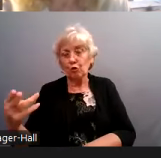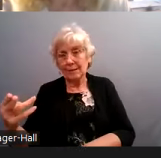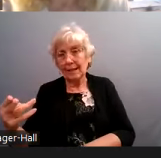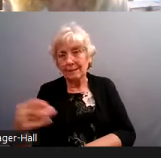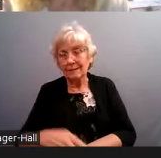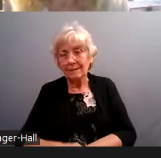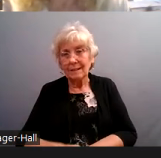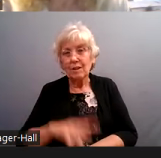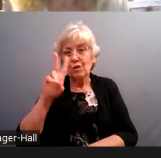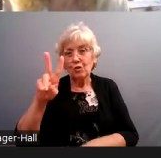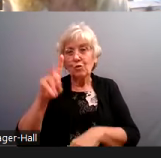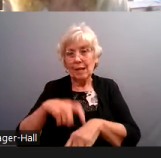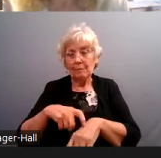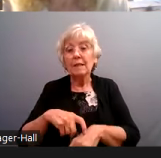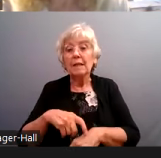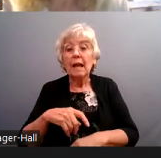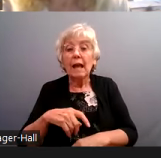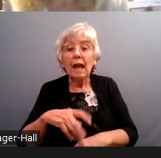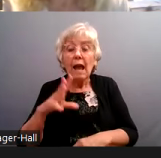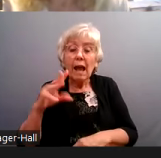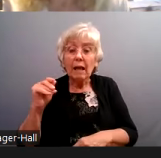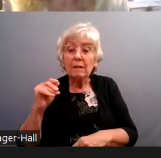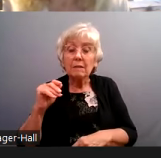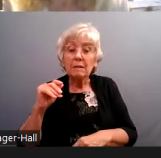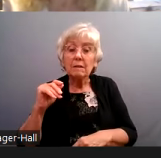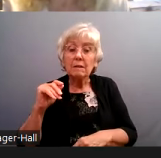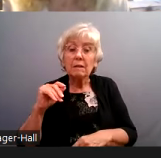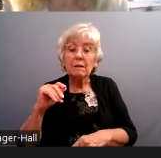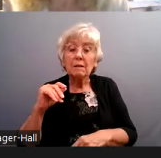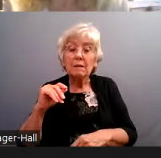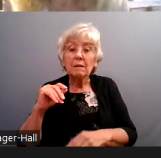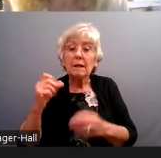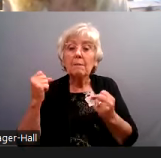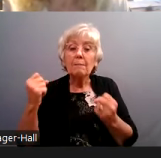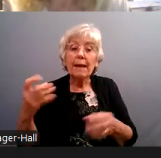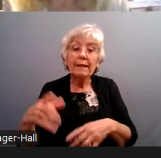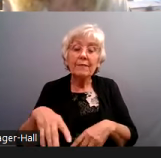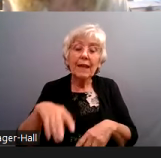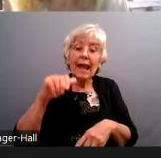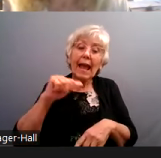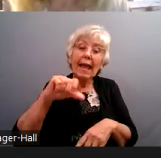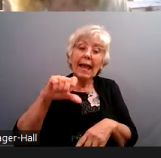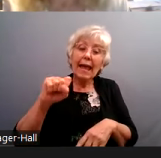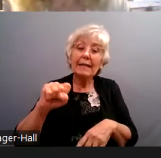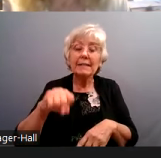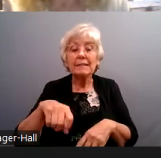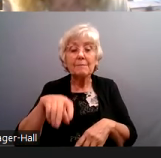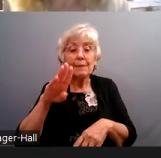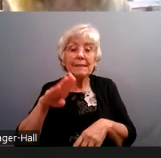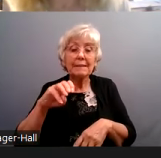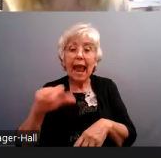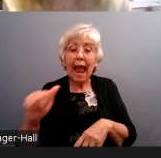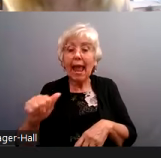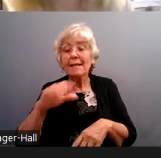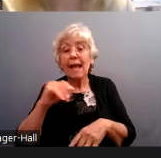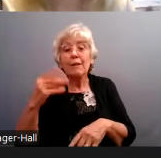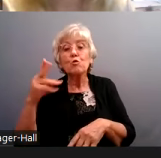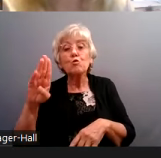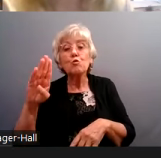And what a lot of the ASPCAs and larger humane societies are using